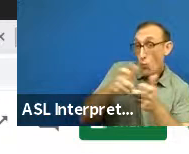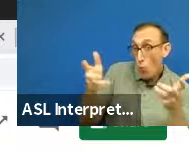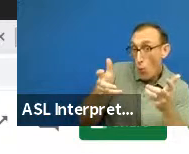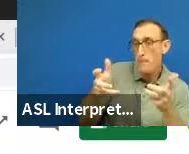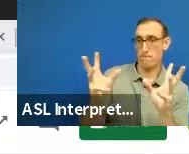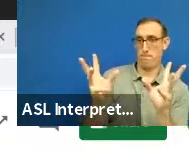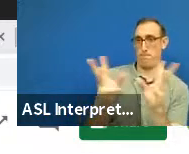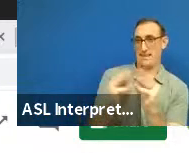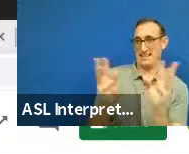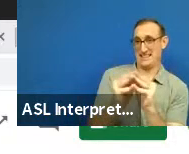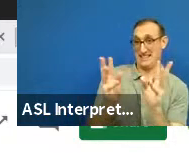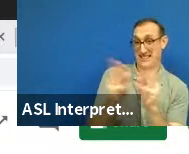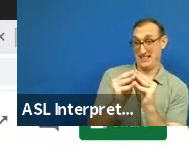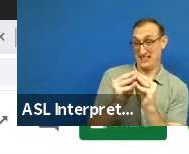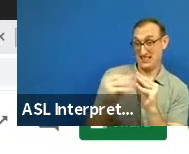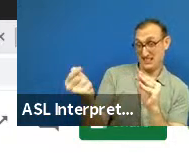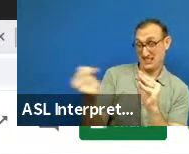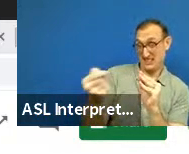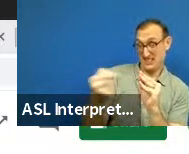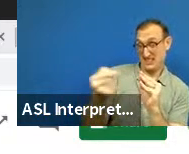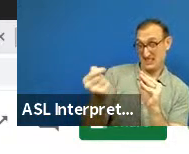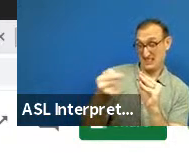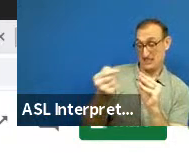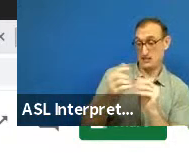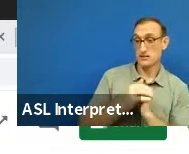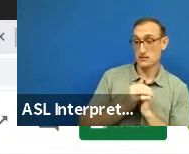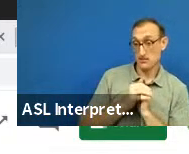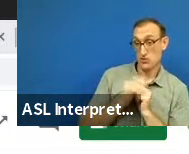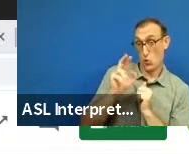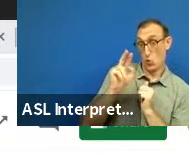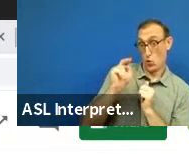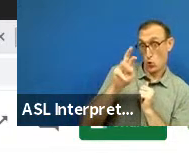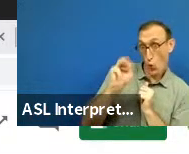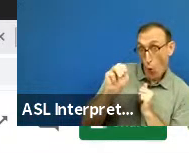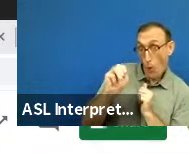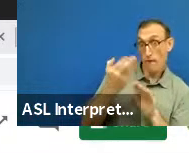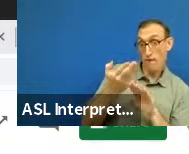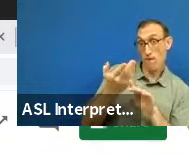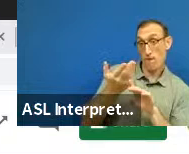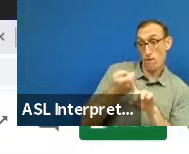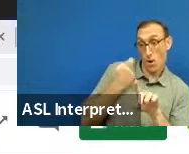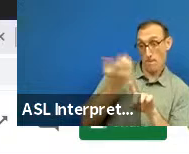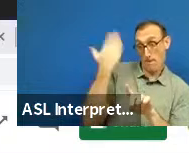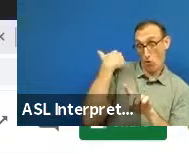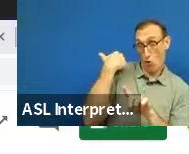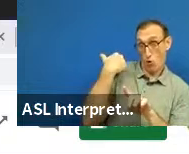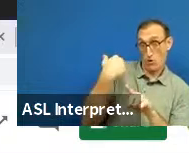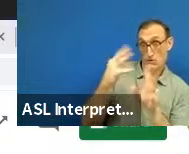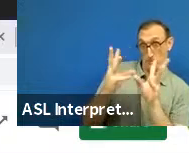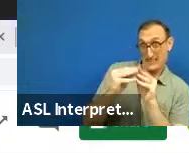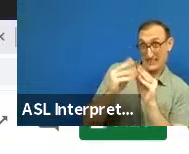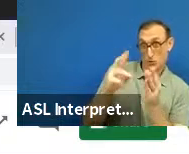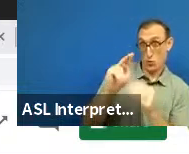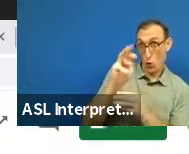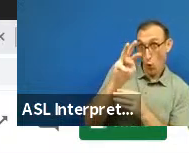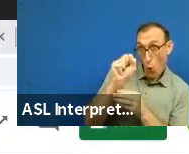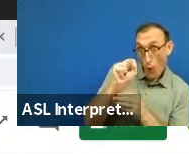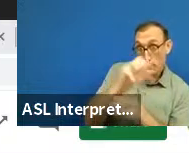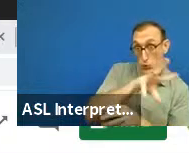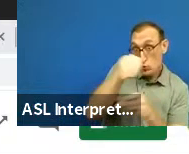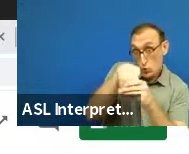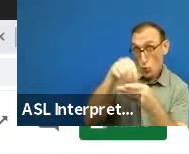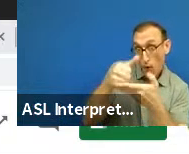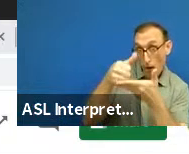do you think that would improve the meetings if they are followed? Do you think the norms pertaining